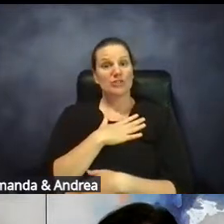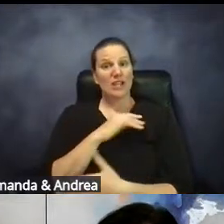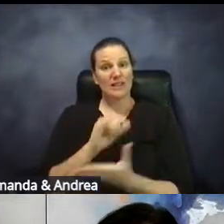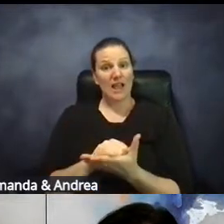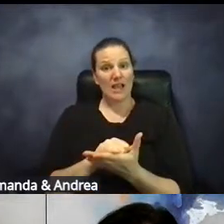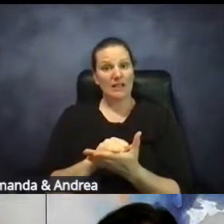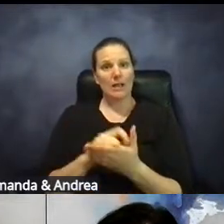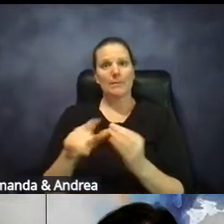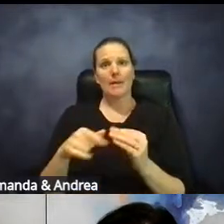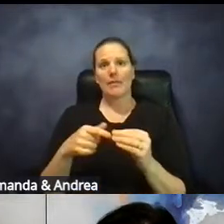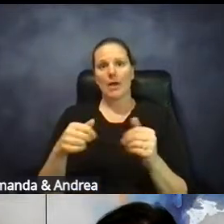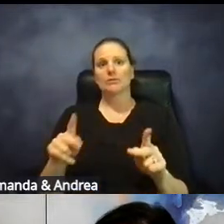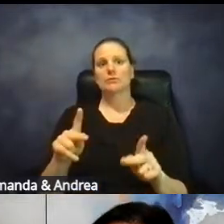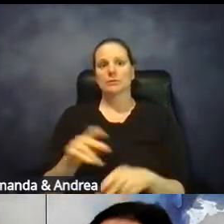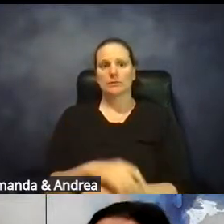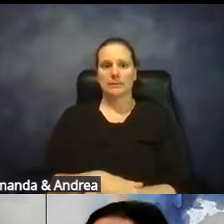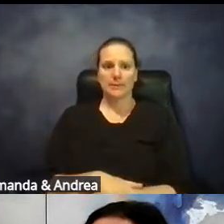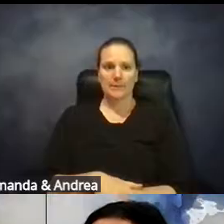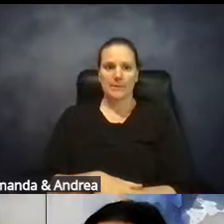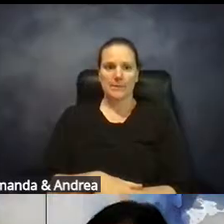the opportunity.